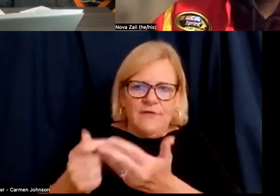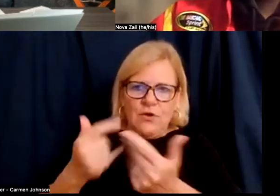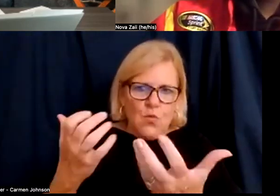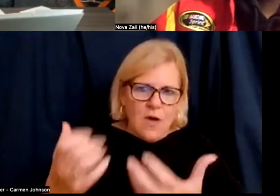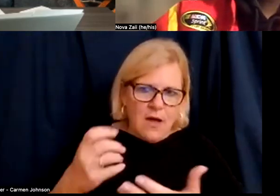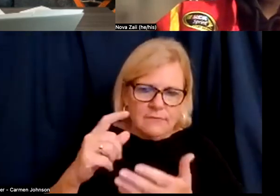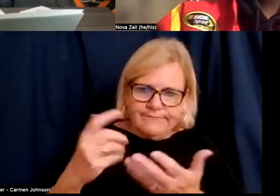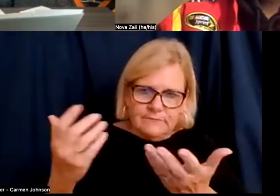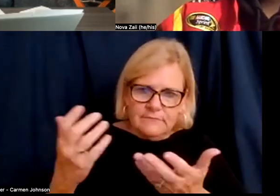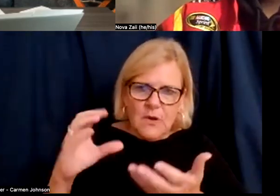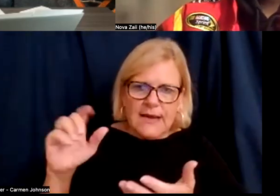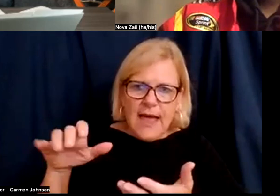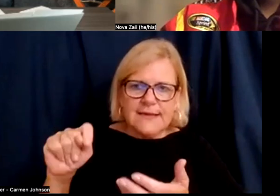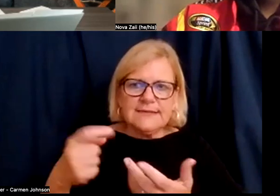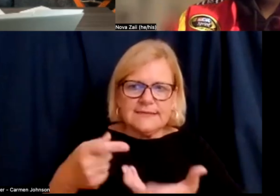whatever context.